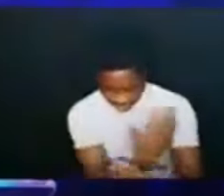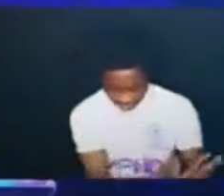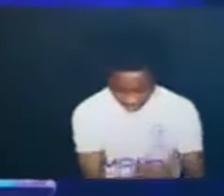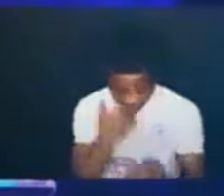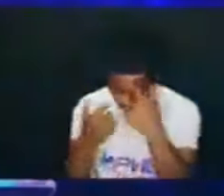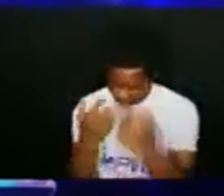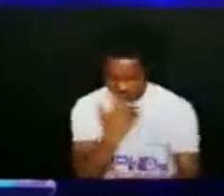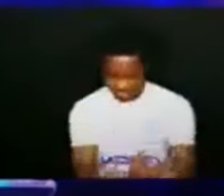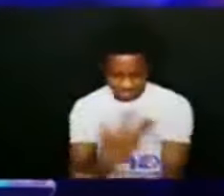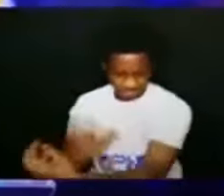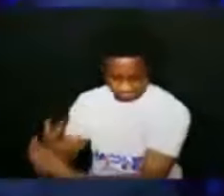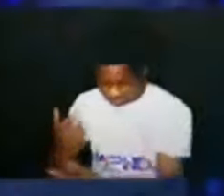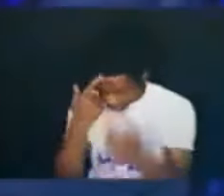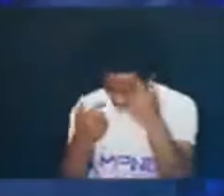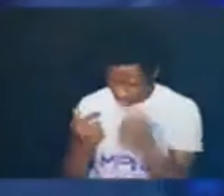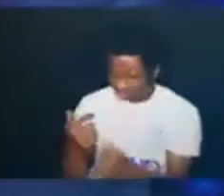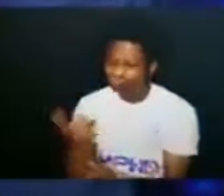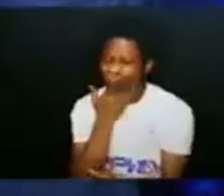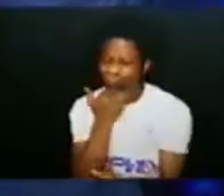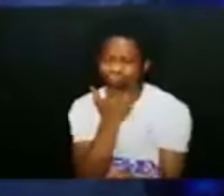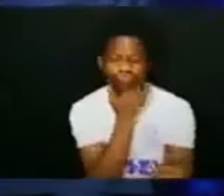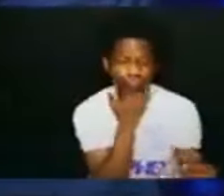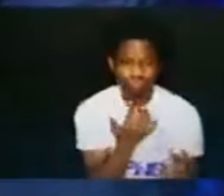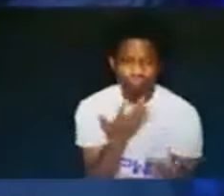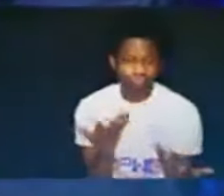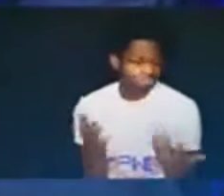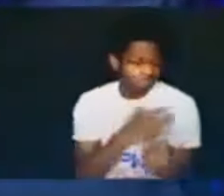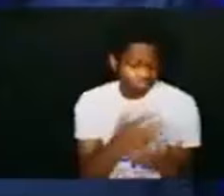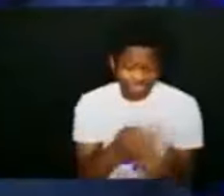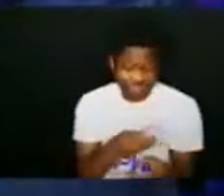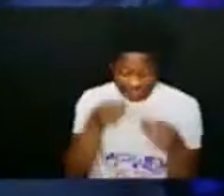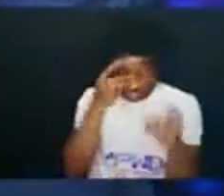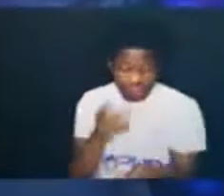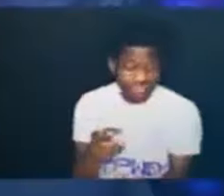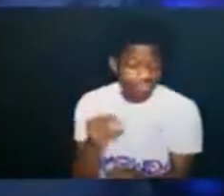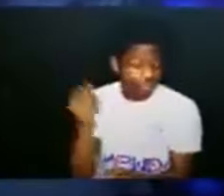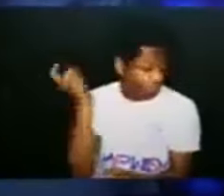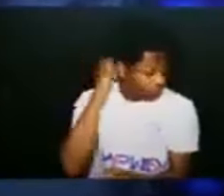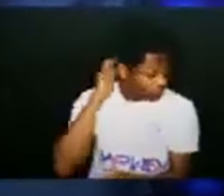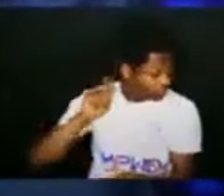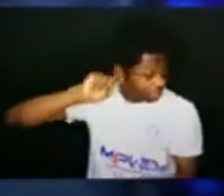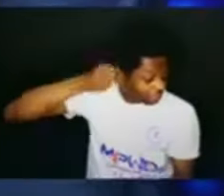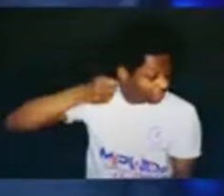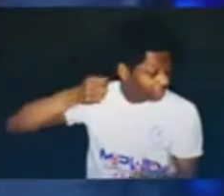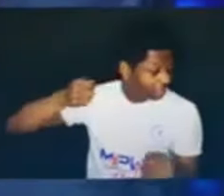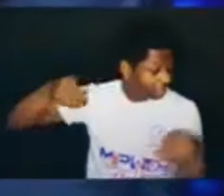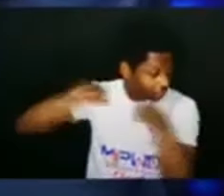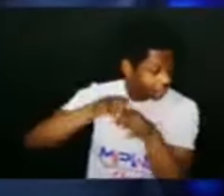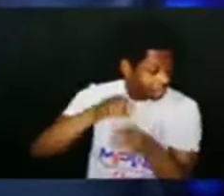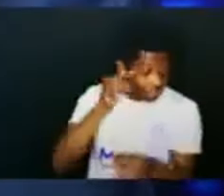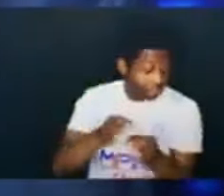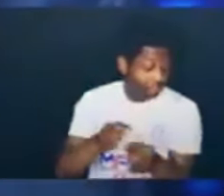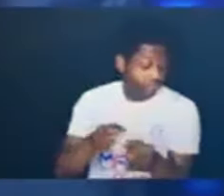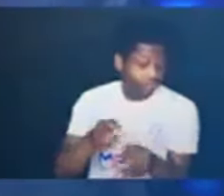It doesn't matter whether you lock up your conscience or not. See, your adversary will lock you